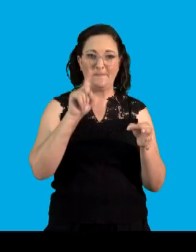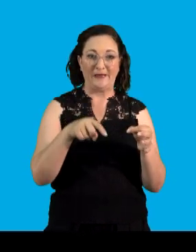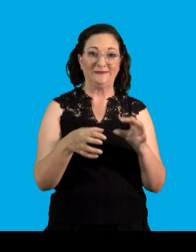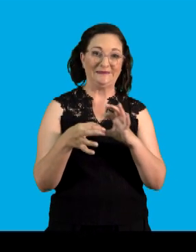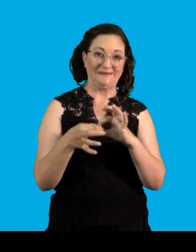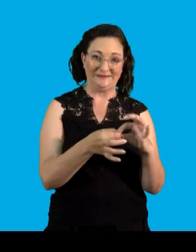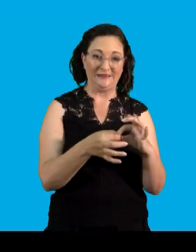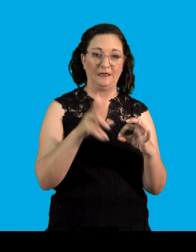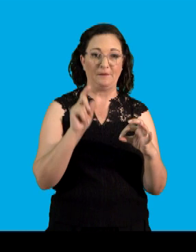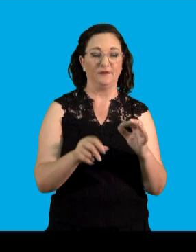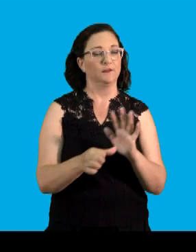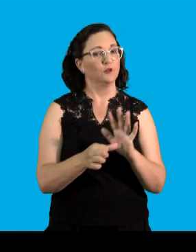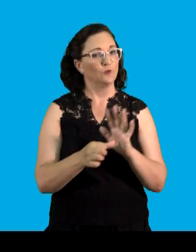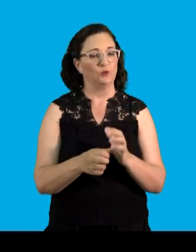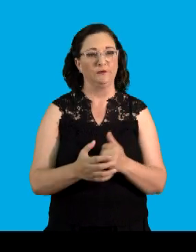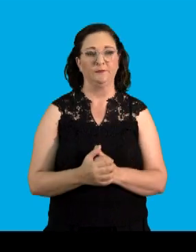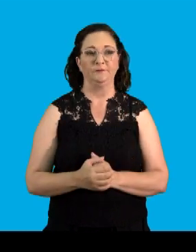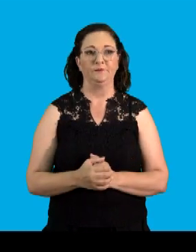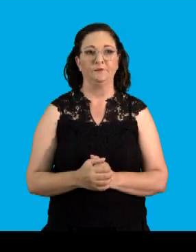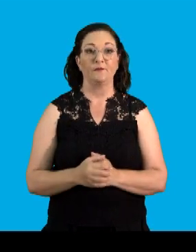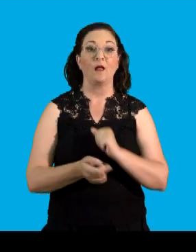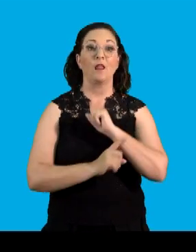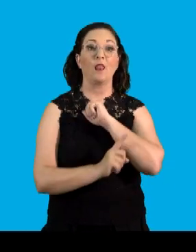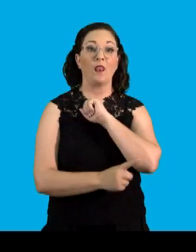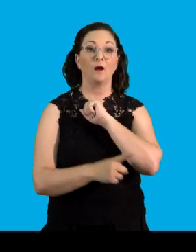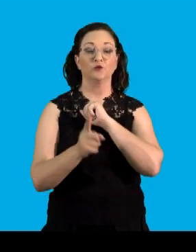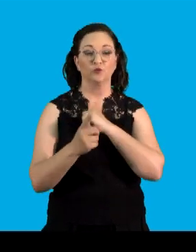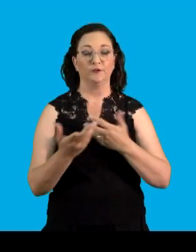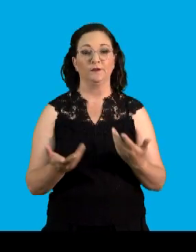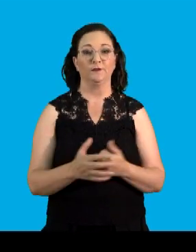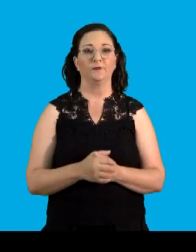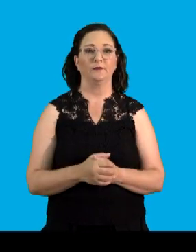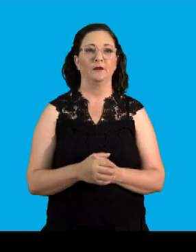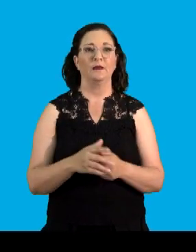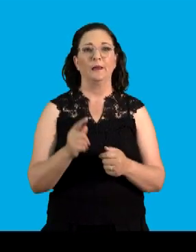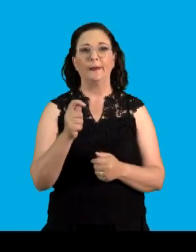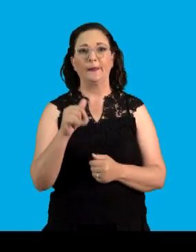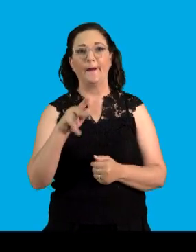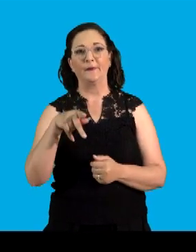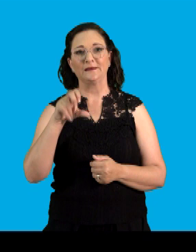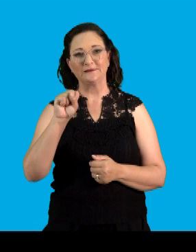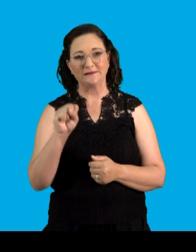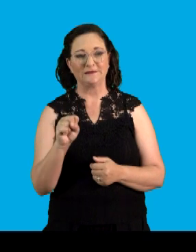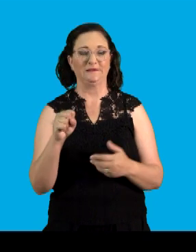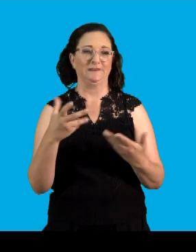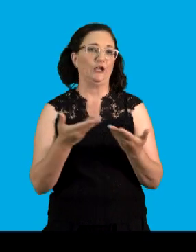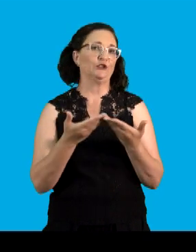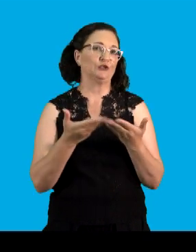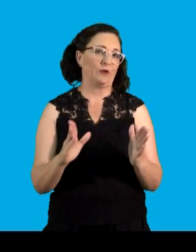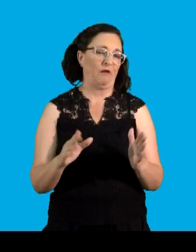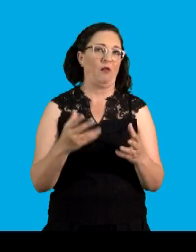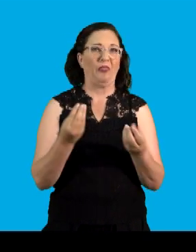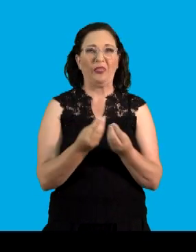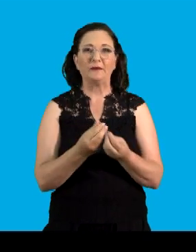very, very important. Lastly, we're looking at the general tips for answering paper 1. These are the